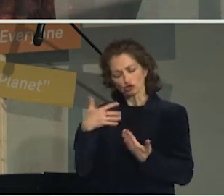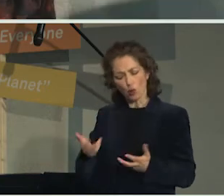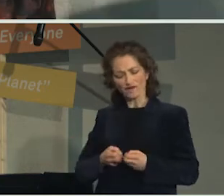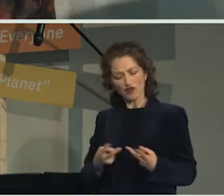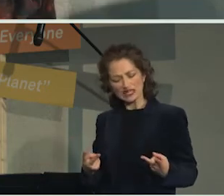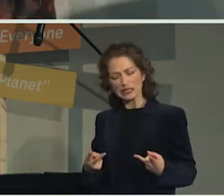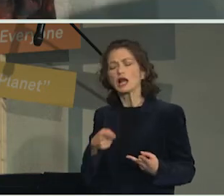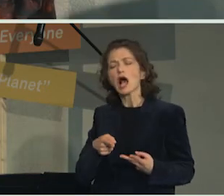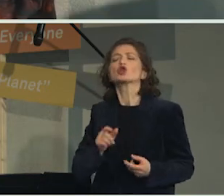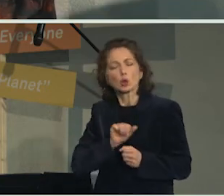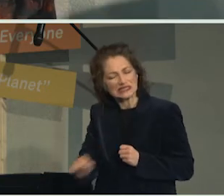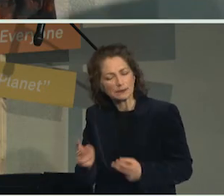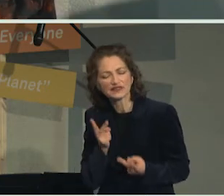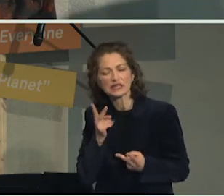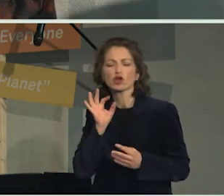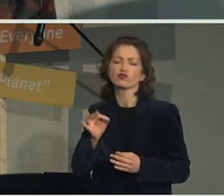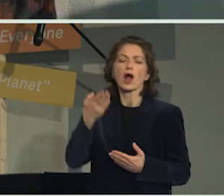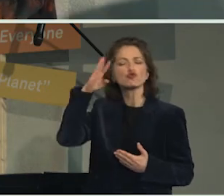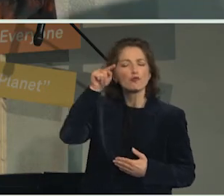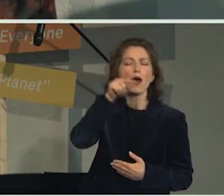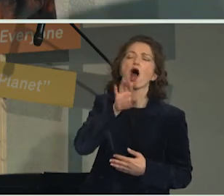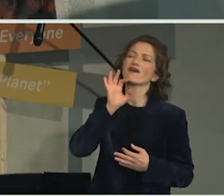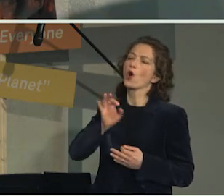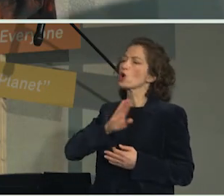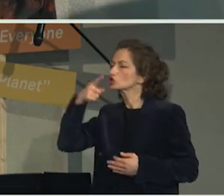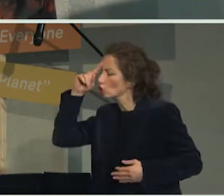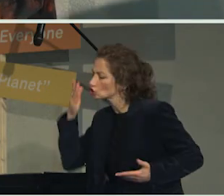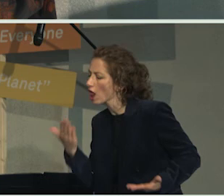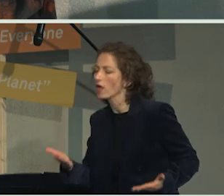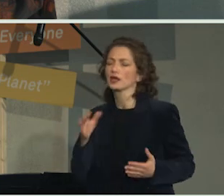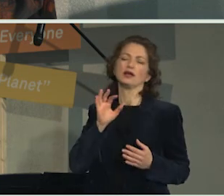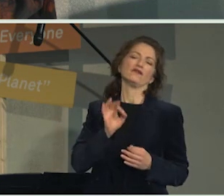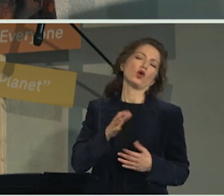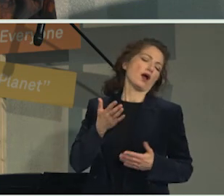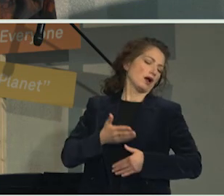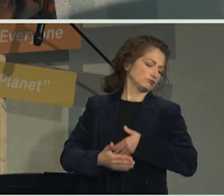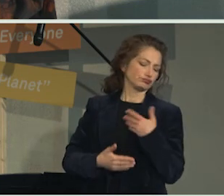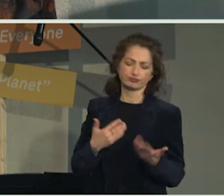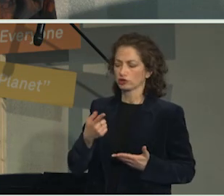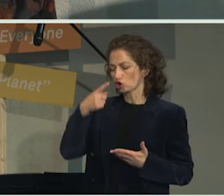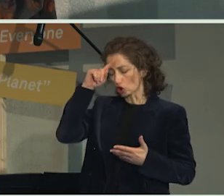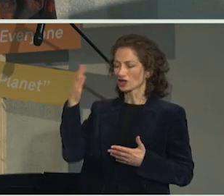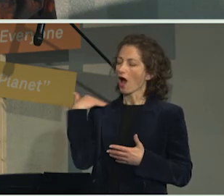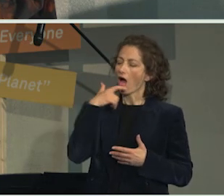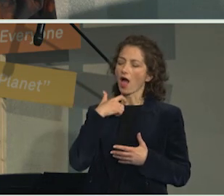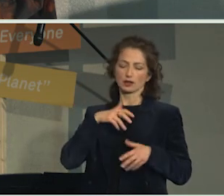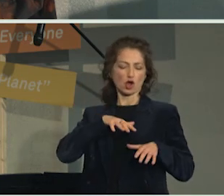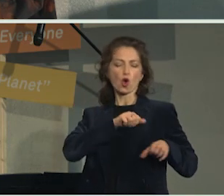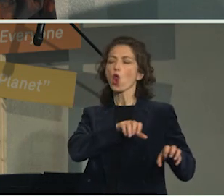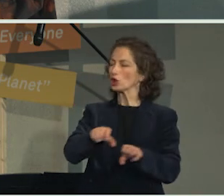the French-speaking, for the Cuban, for the East German, and for the audiences from the former German colonies,